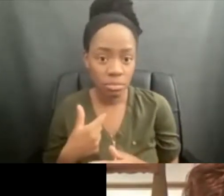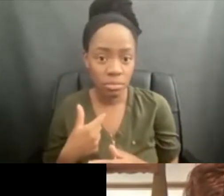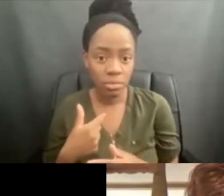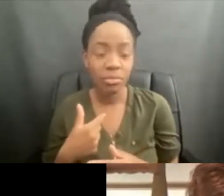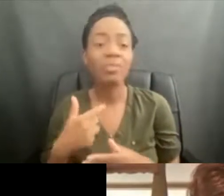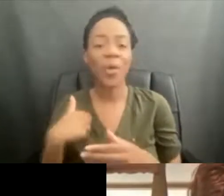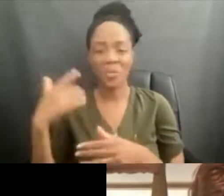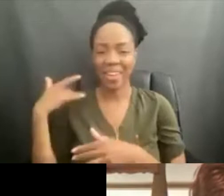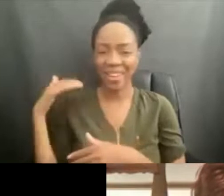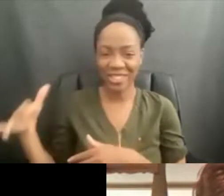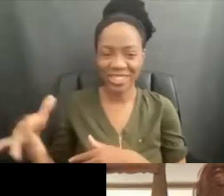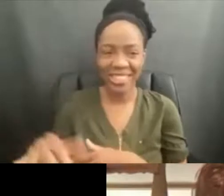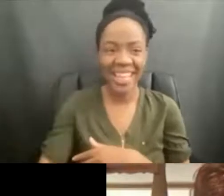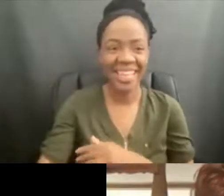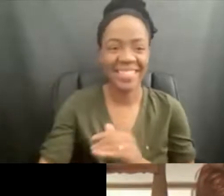Angele.